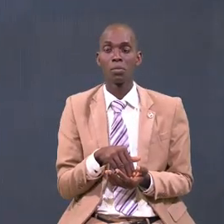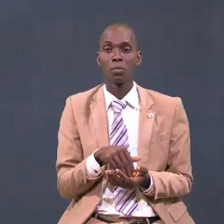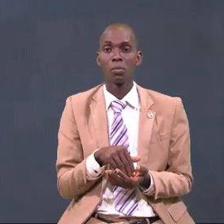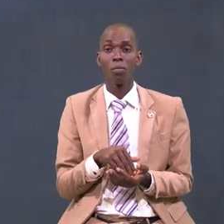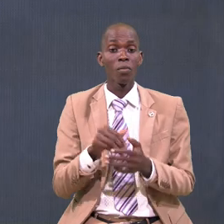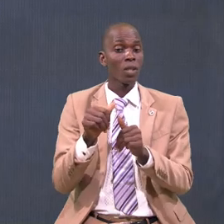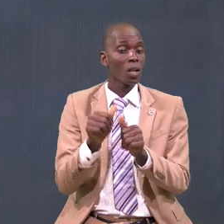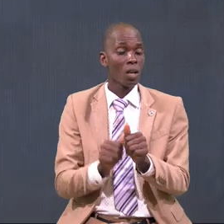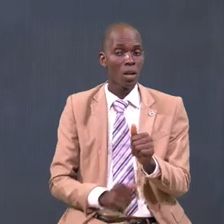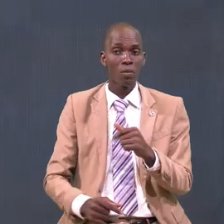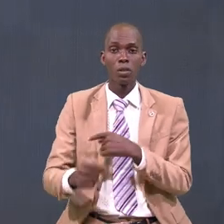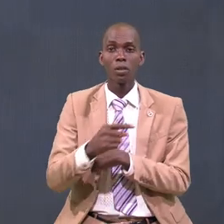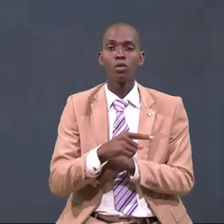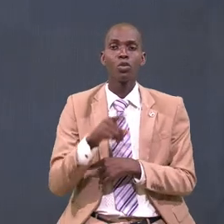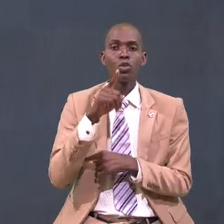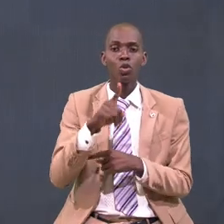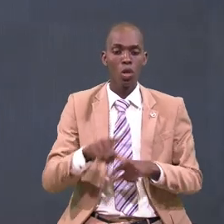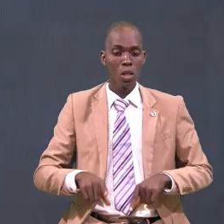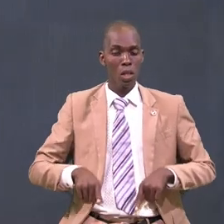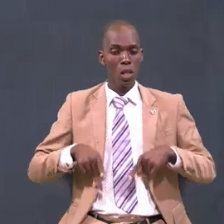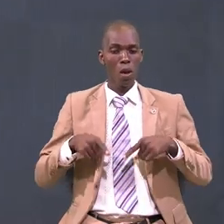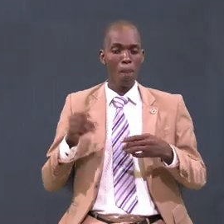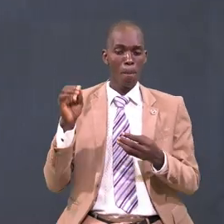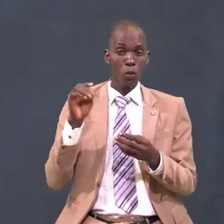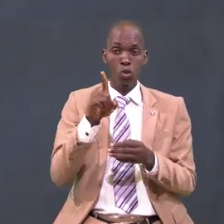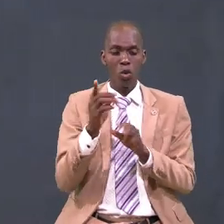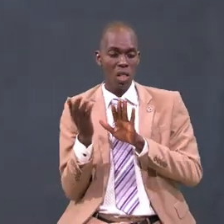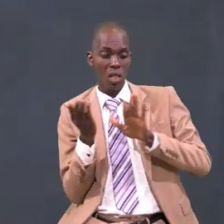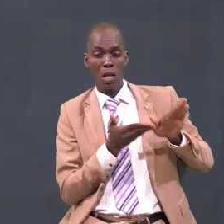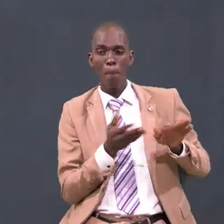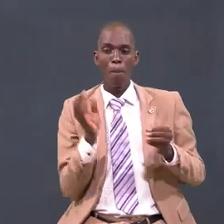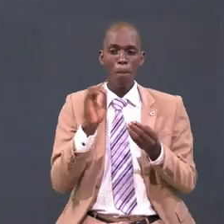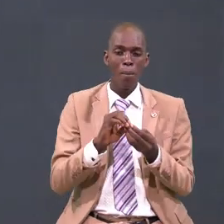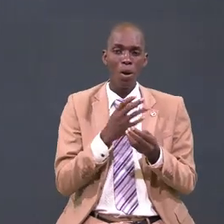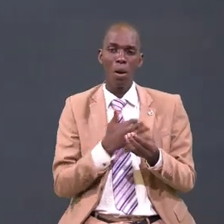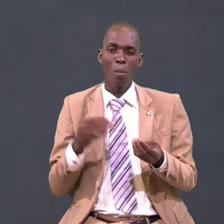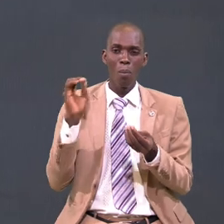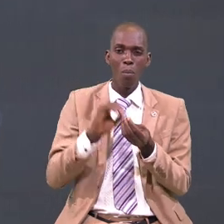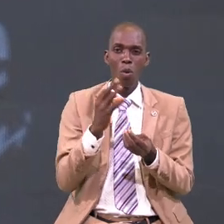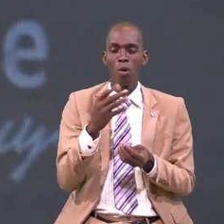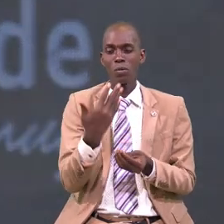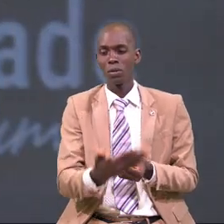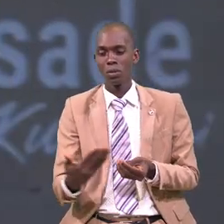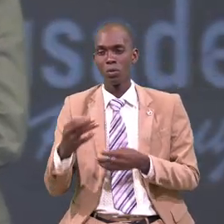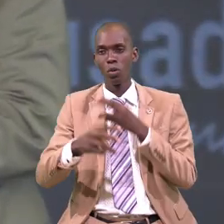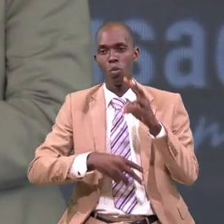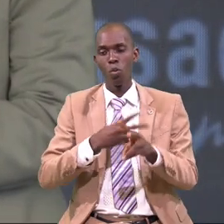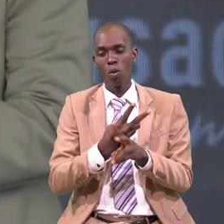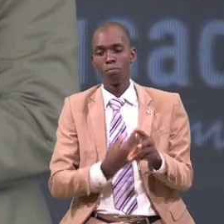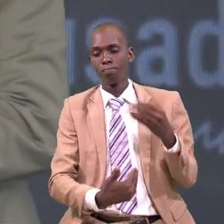Every day you leave more and more of the world behind you.